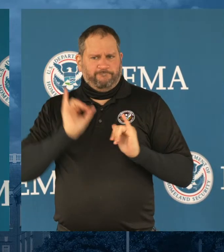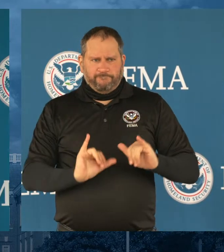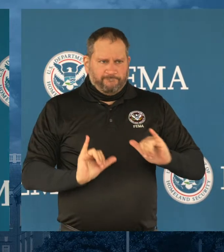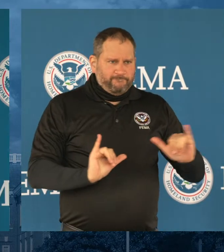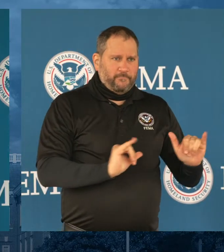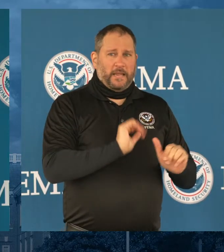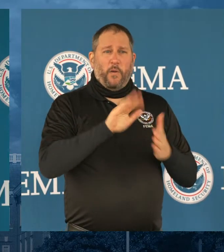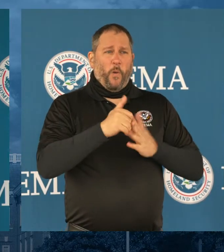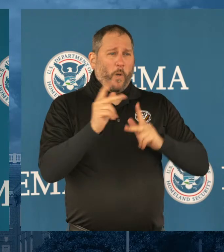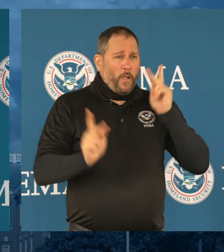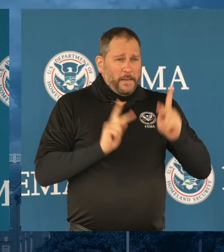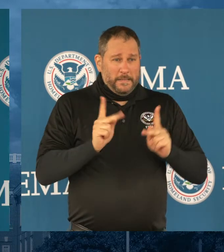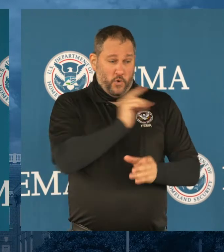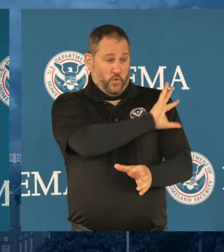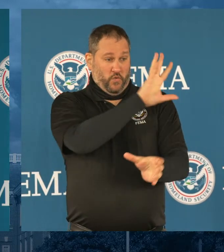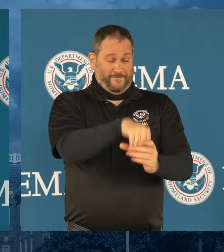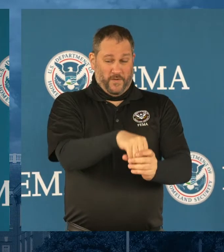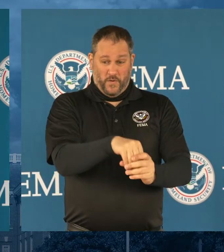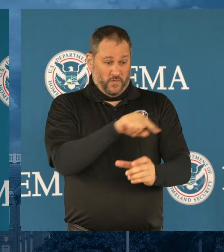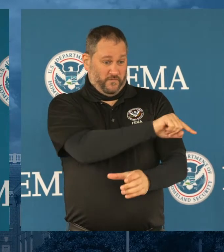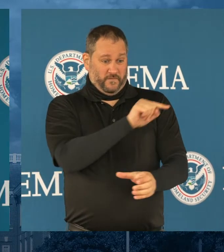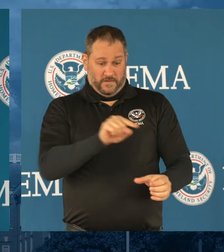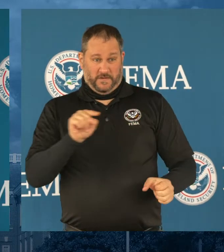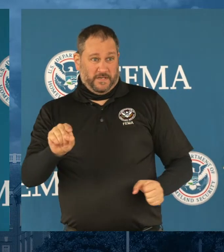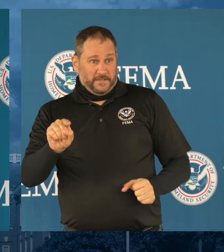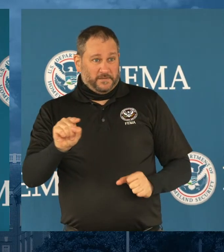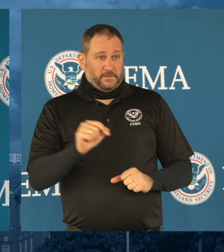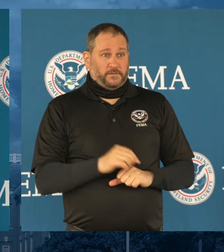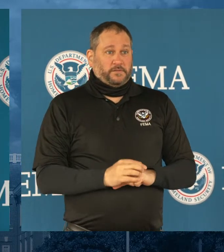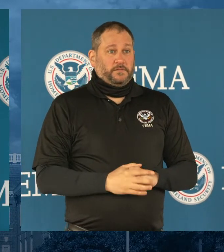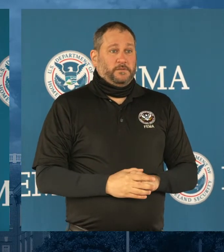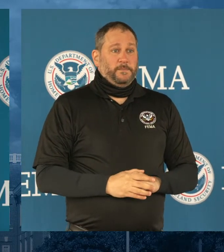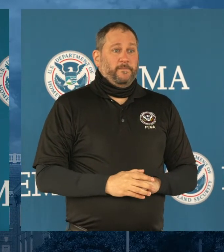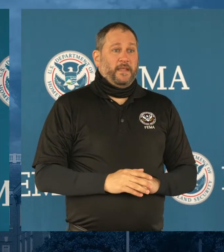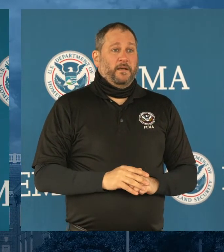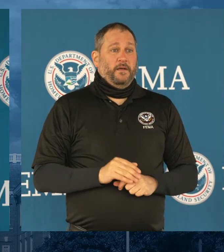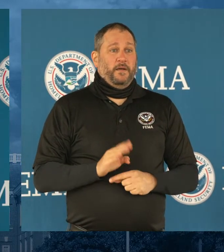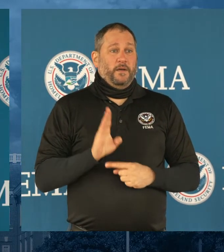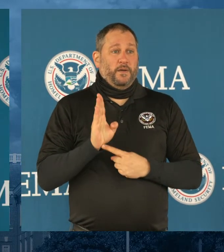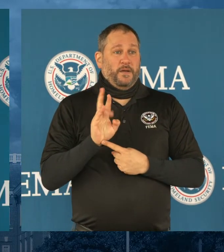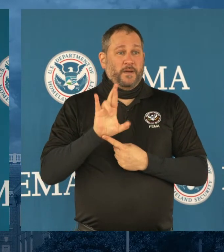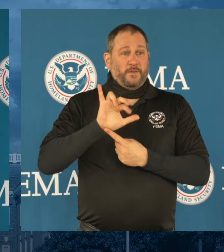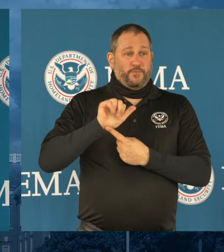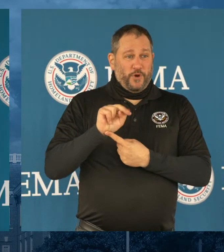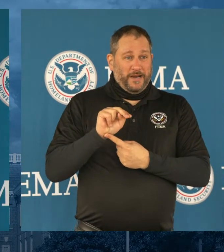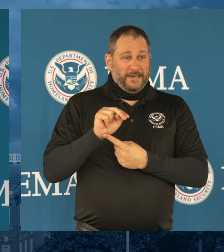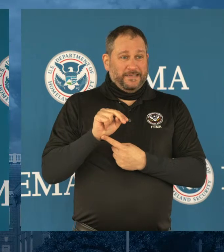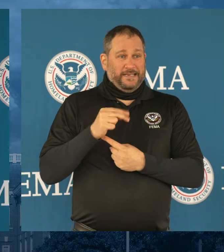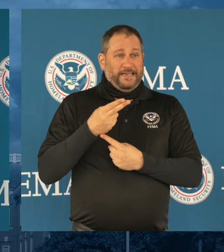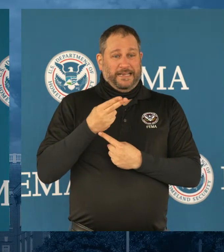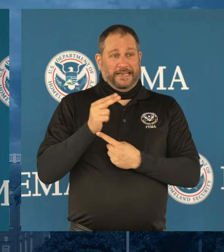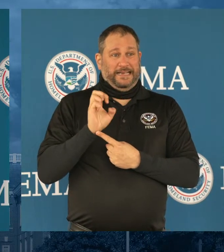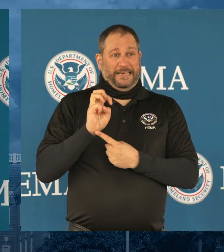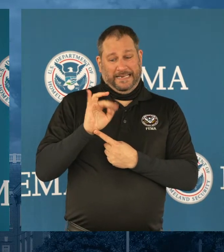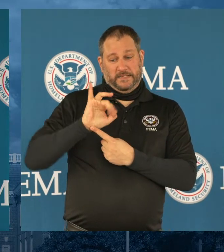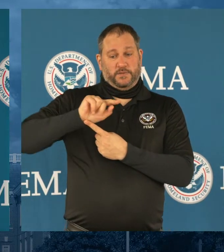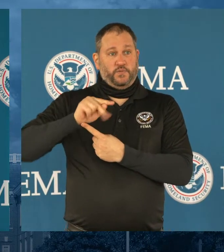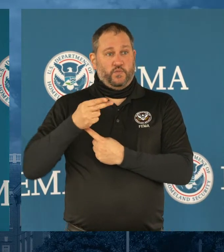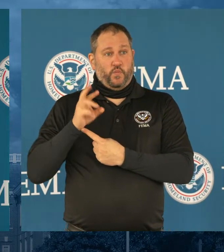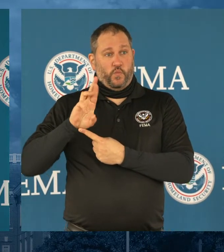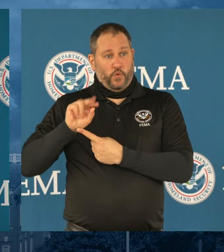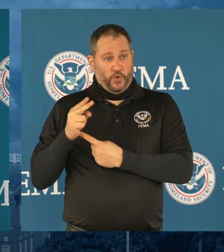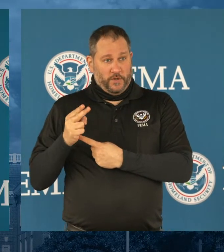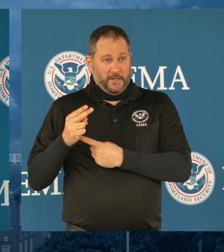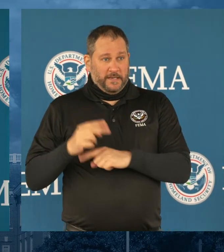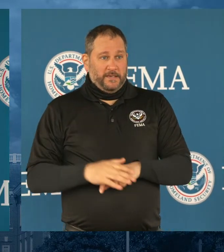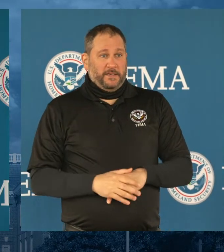were involved in that, Diane Hainsworth, Division of Public Health, all the paramedics who did those first doses,